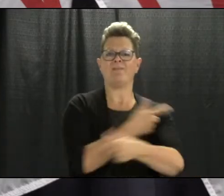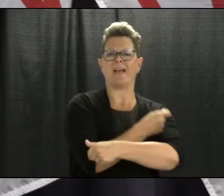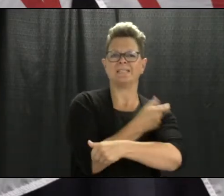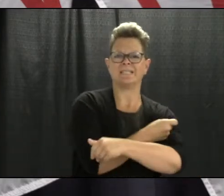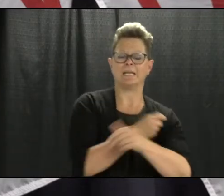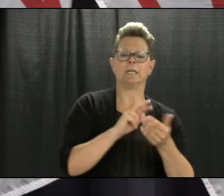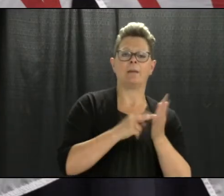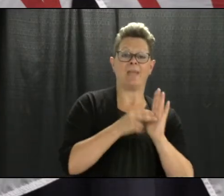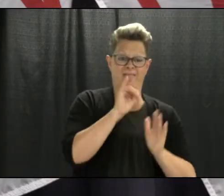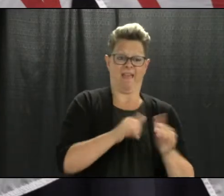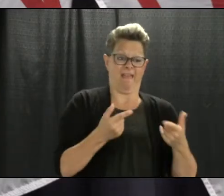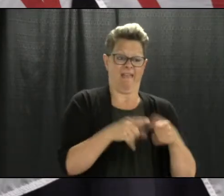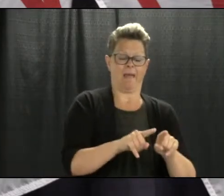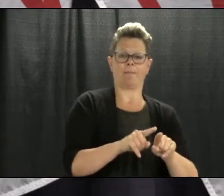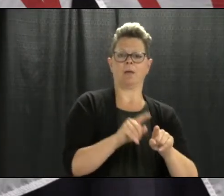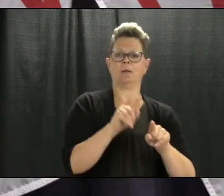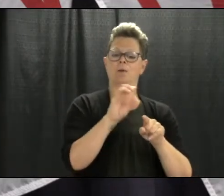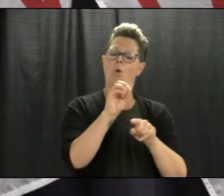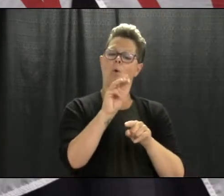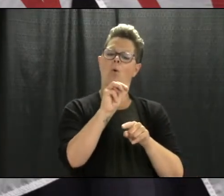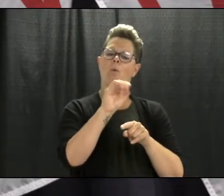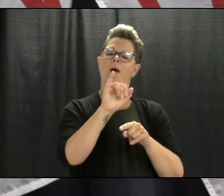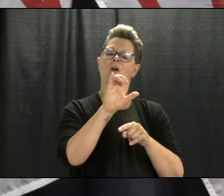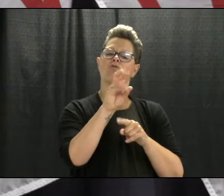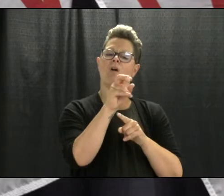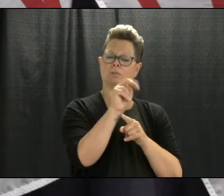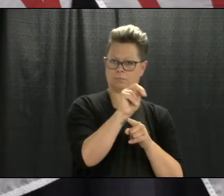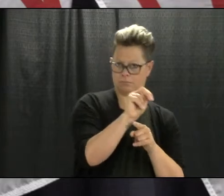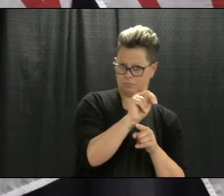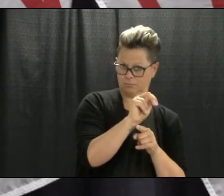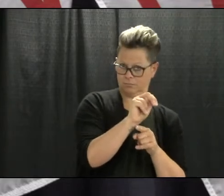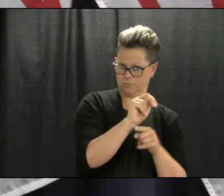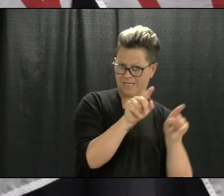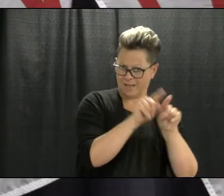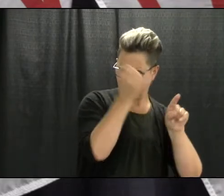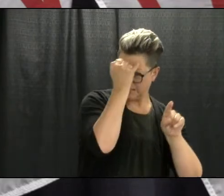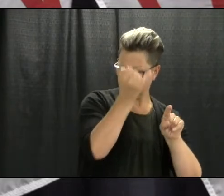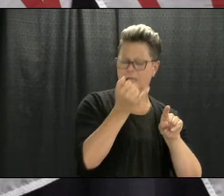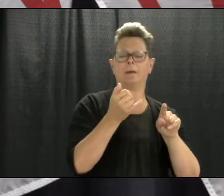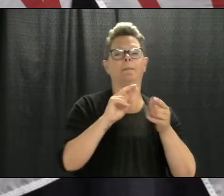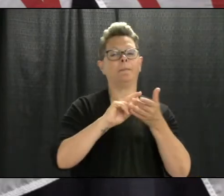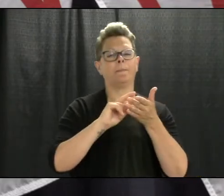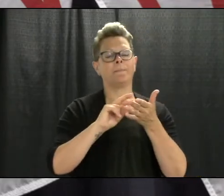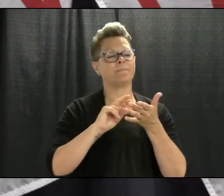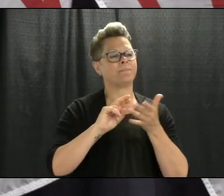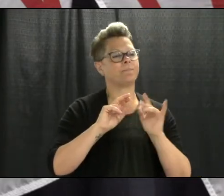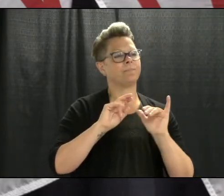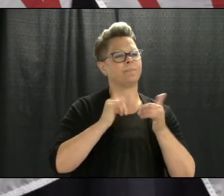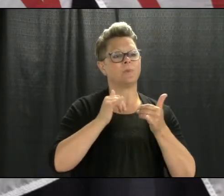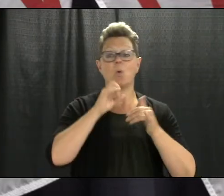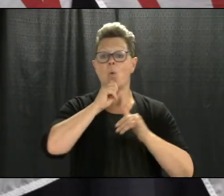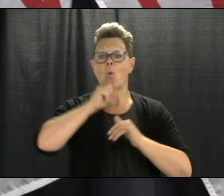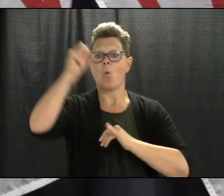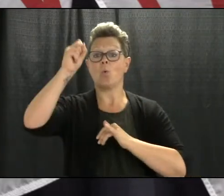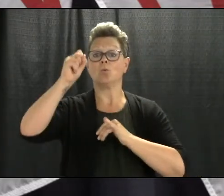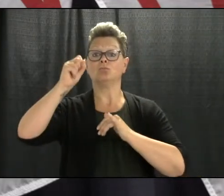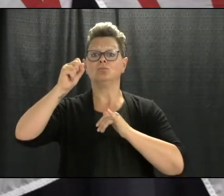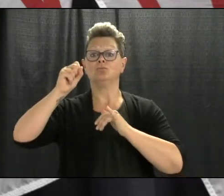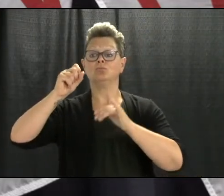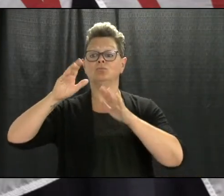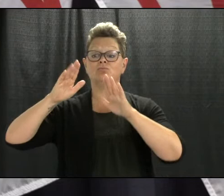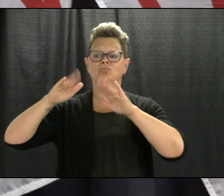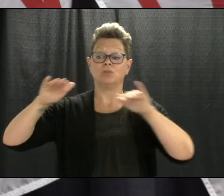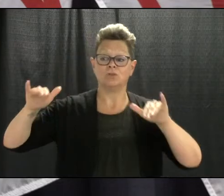all happened during the Omicron, right? So it's similar to very comparable to how the vaccines in older age groups have worked during